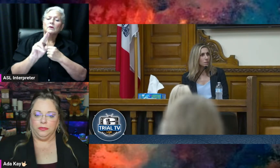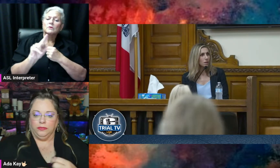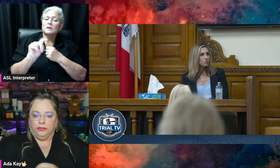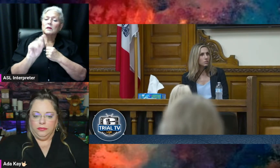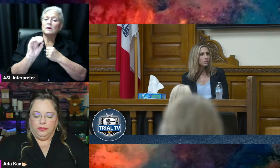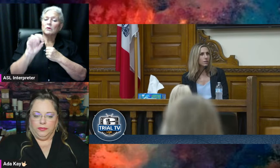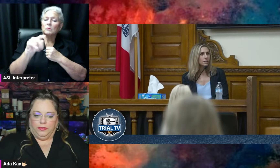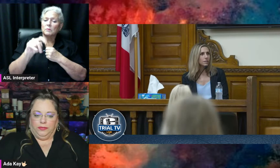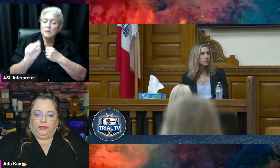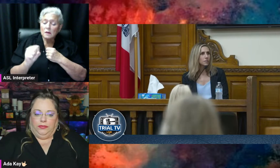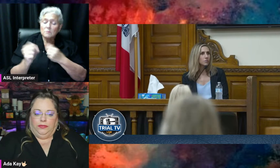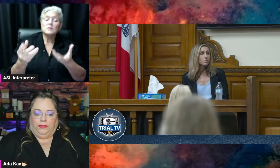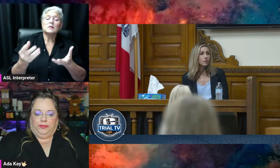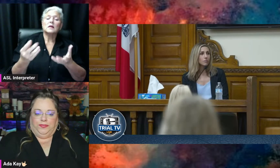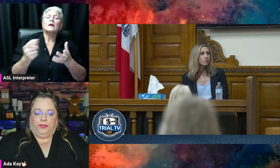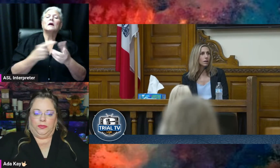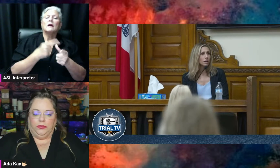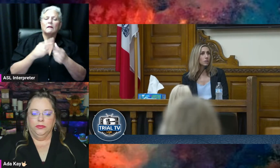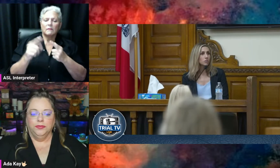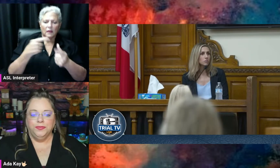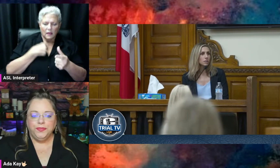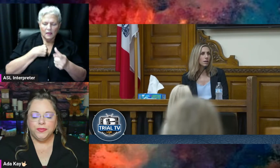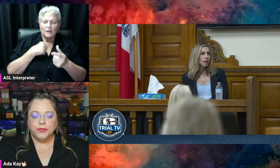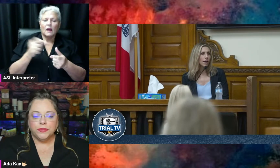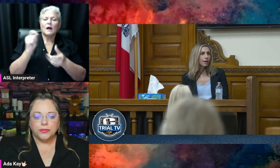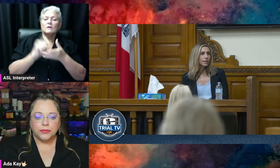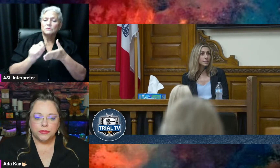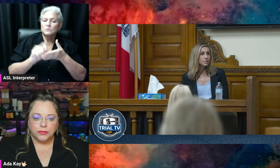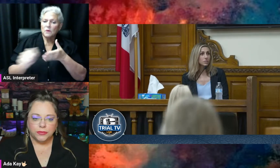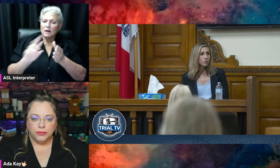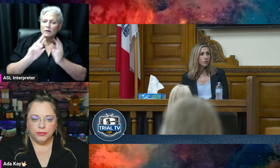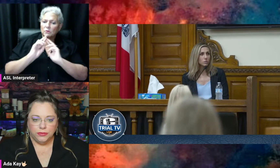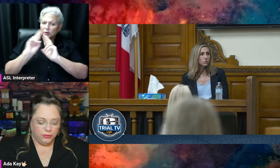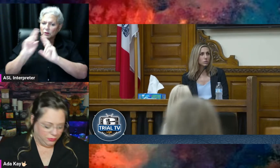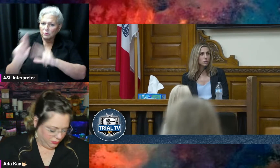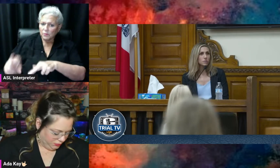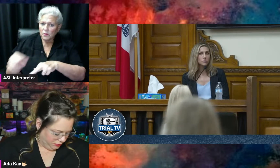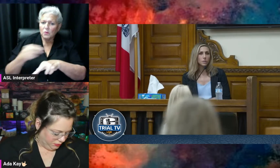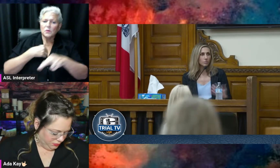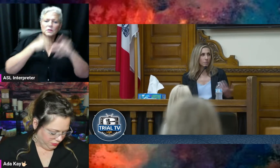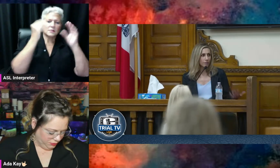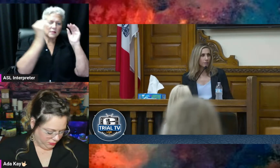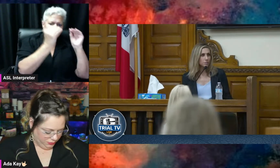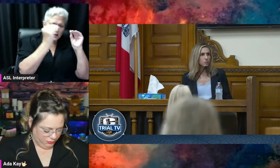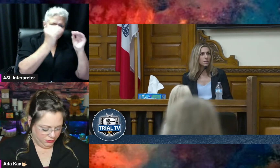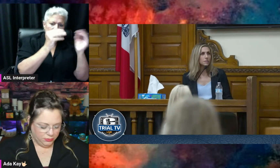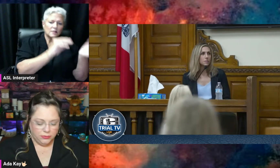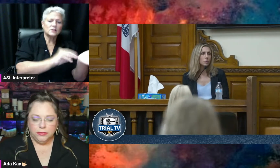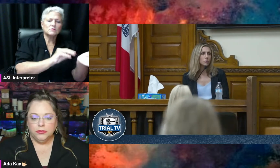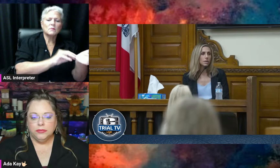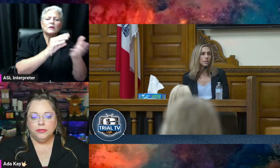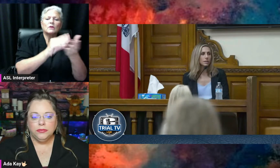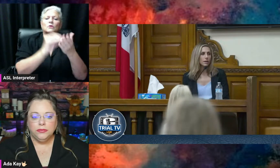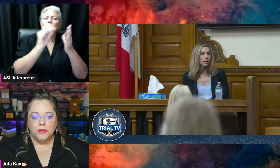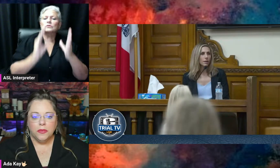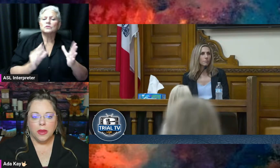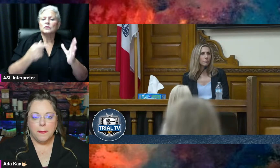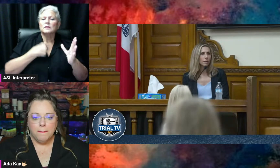interpret toxicology findings, I read medical records, I teach medical students, I provide expert